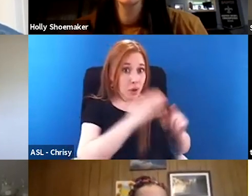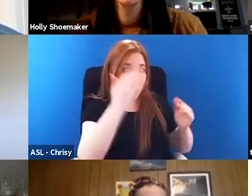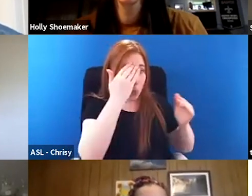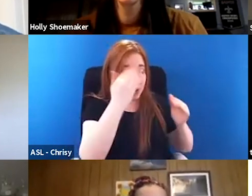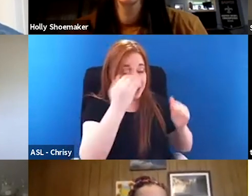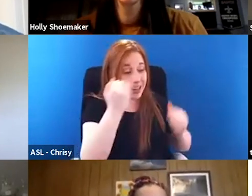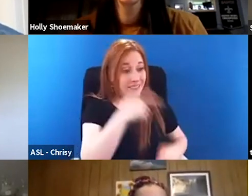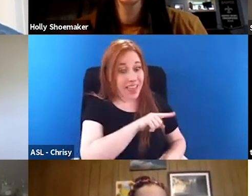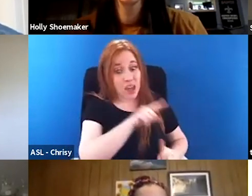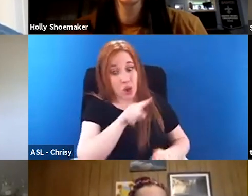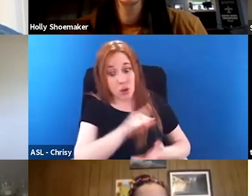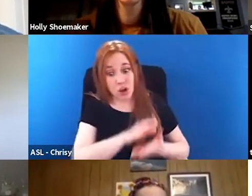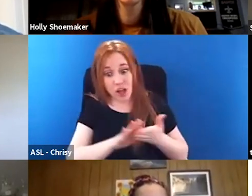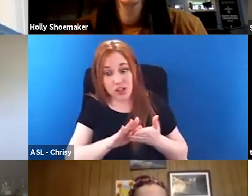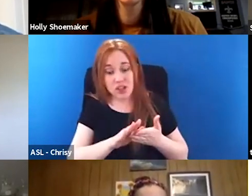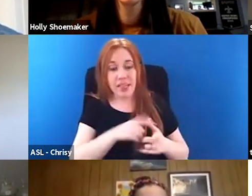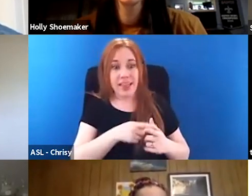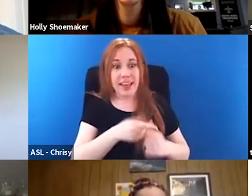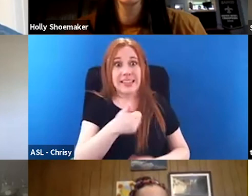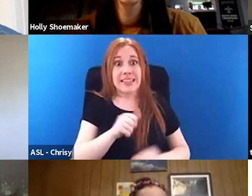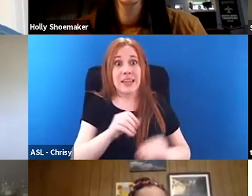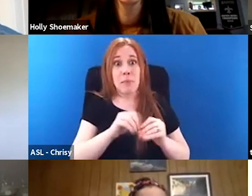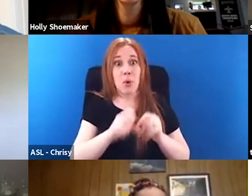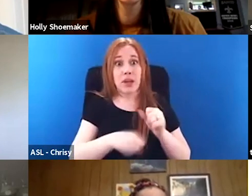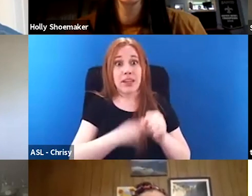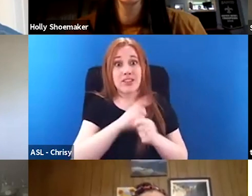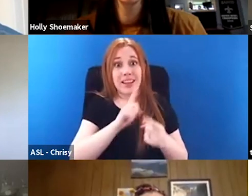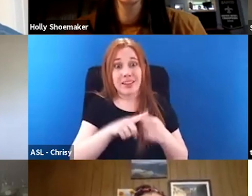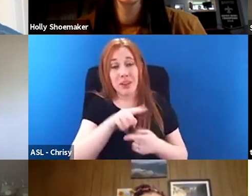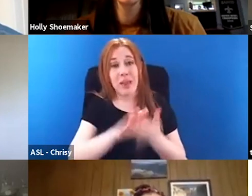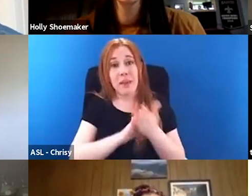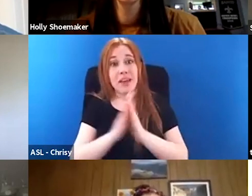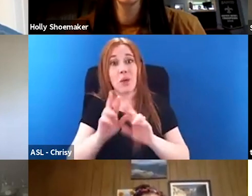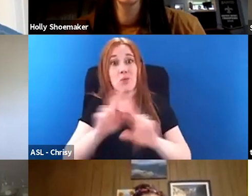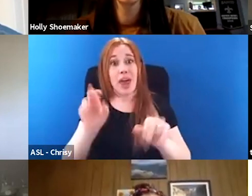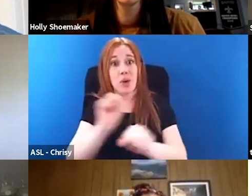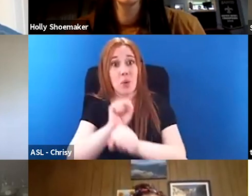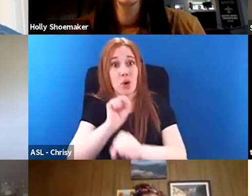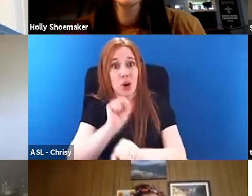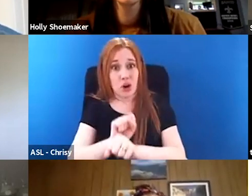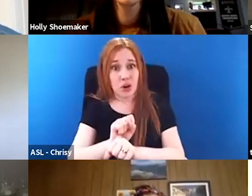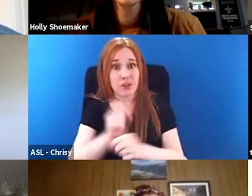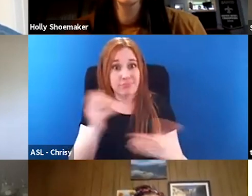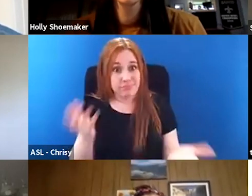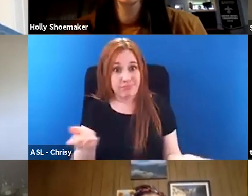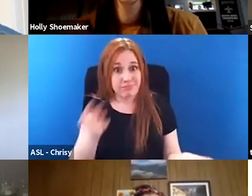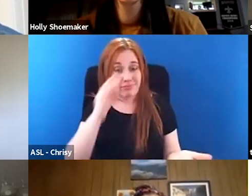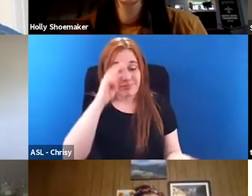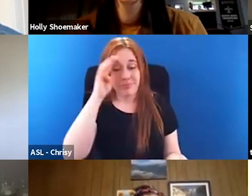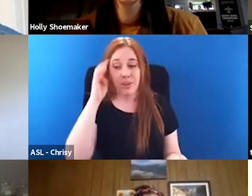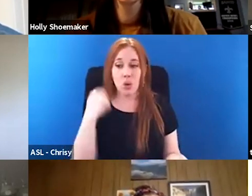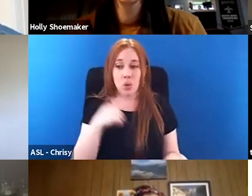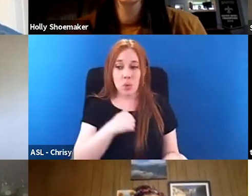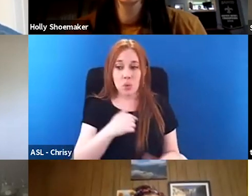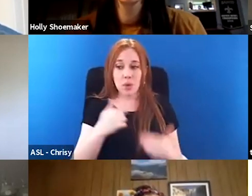you're talking 10 years before they are in the workforce, right? So